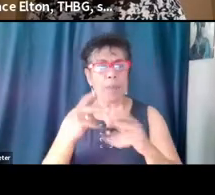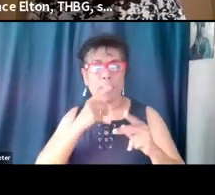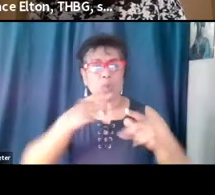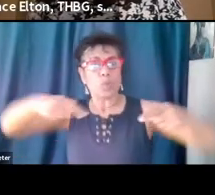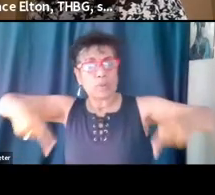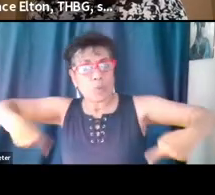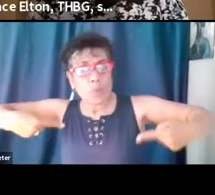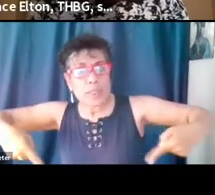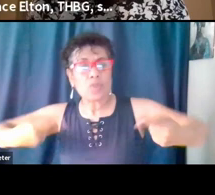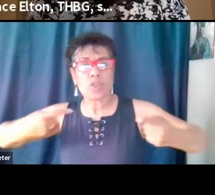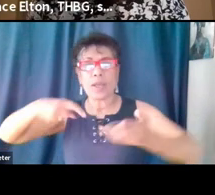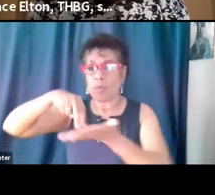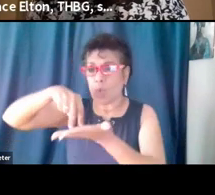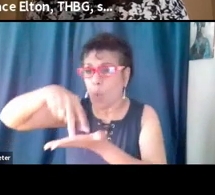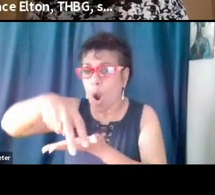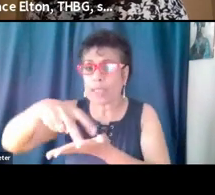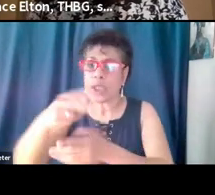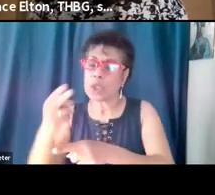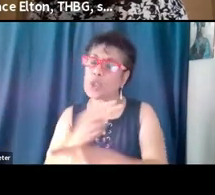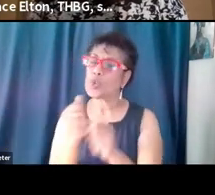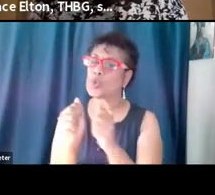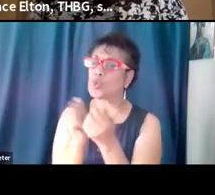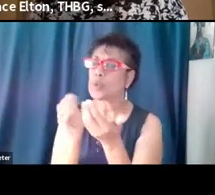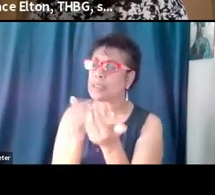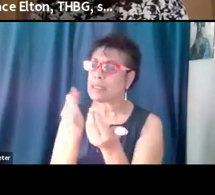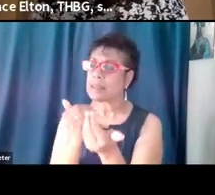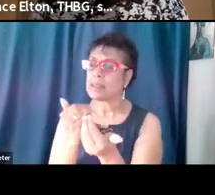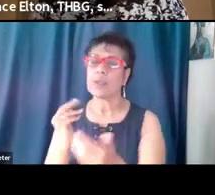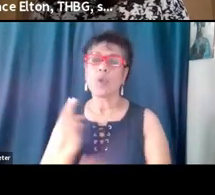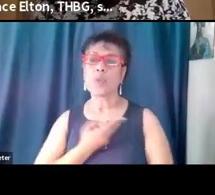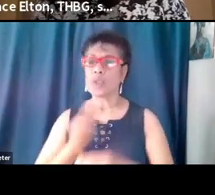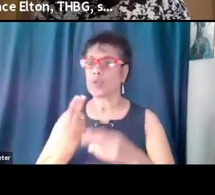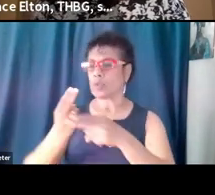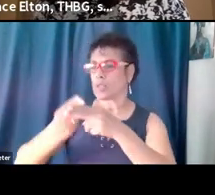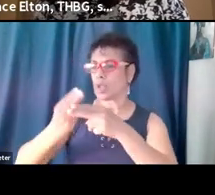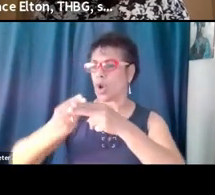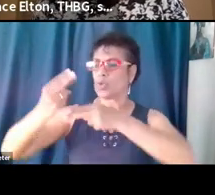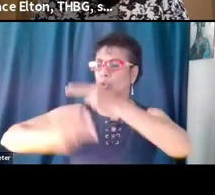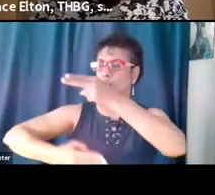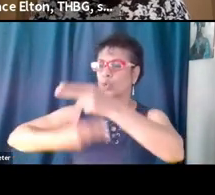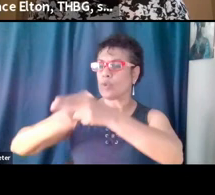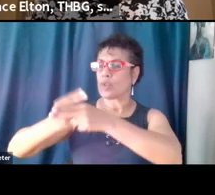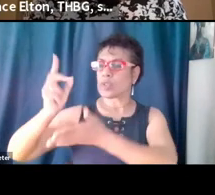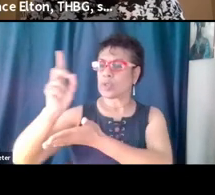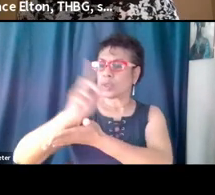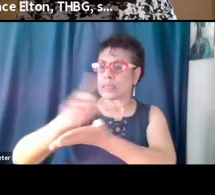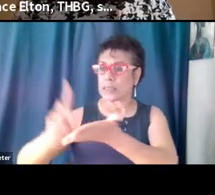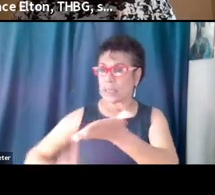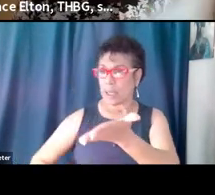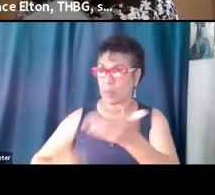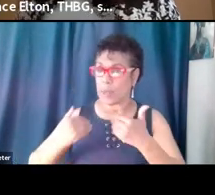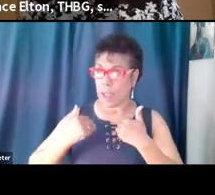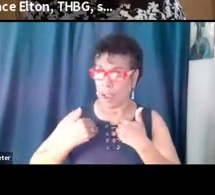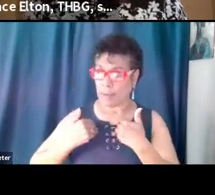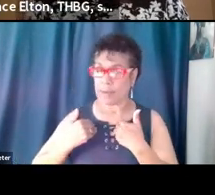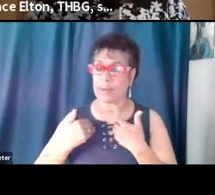garden with ease. And that's why we're committed to using universal design principles in all of our new construction. The garden